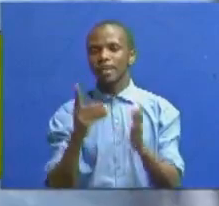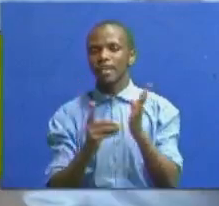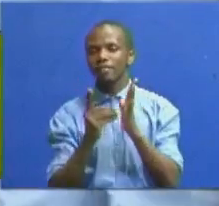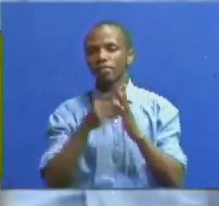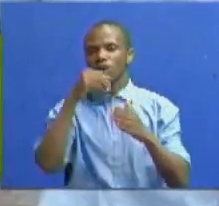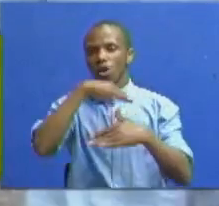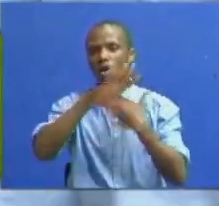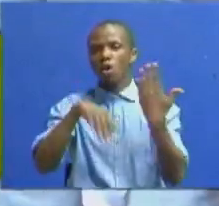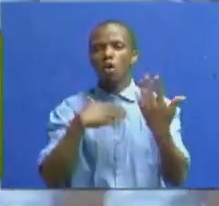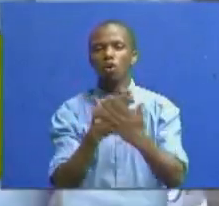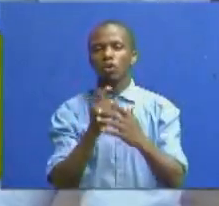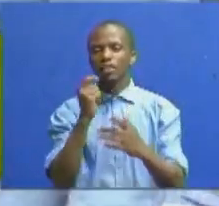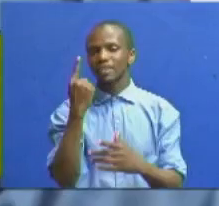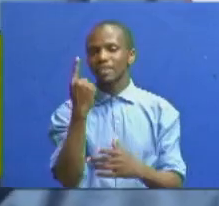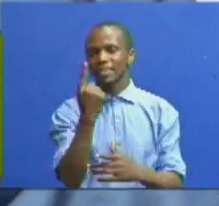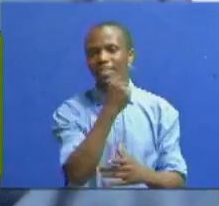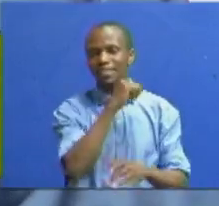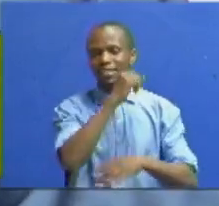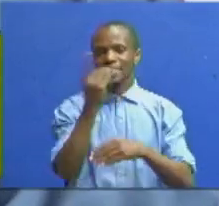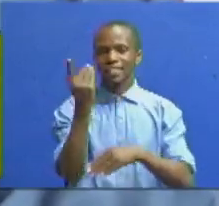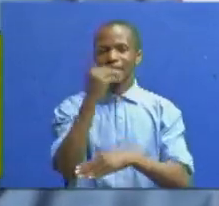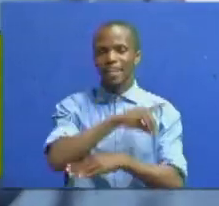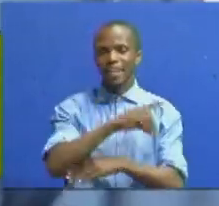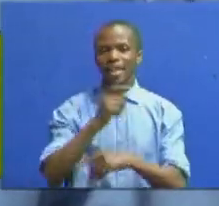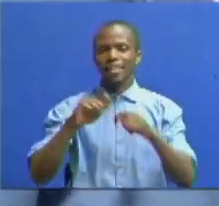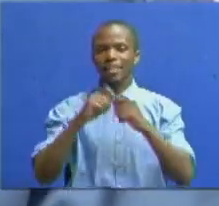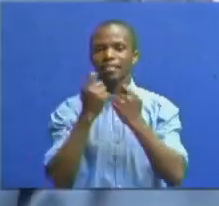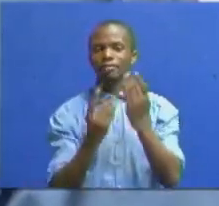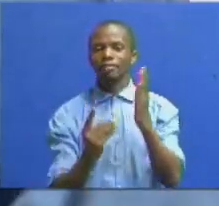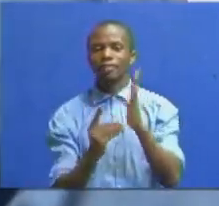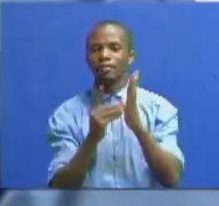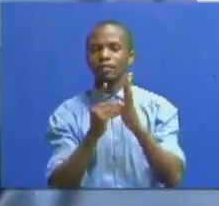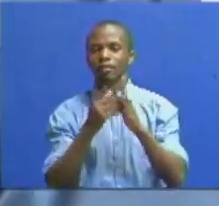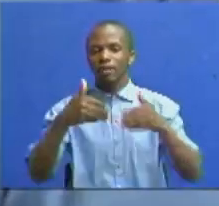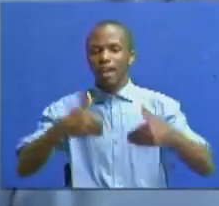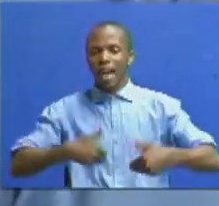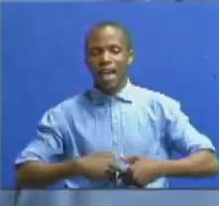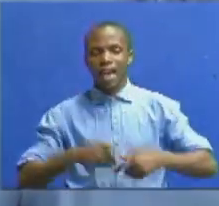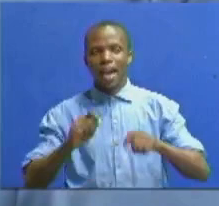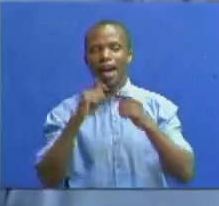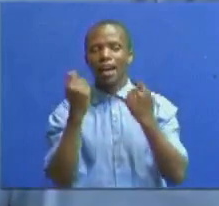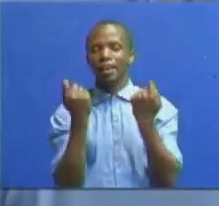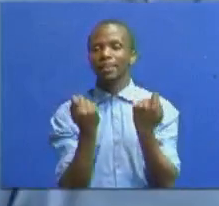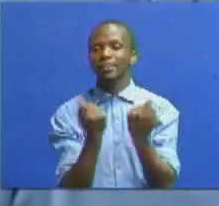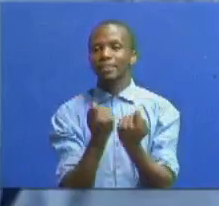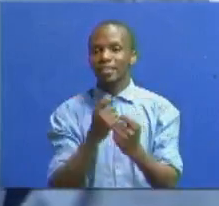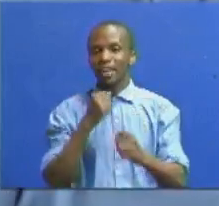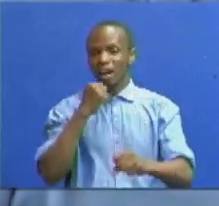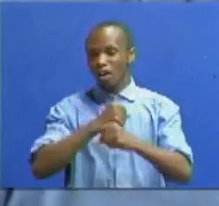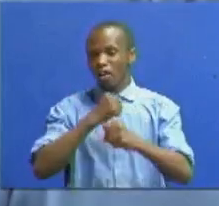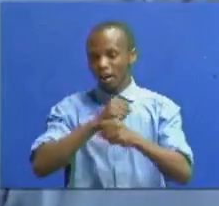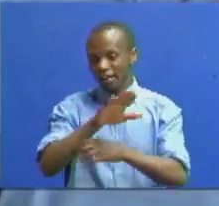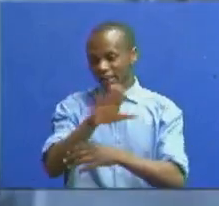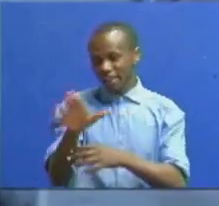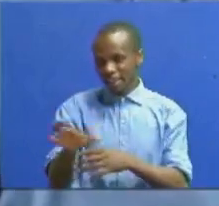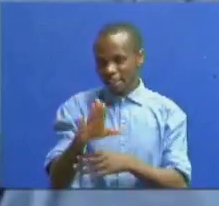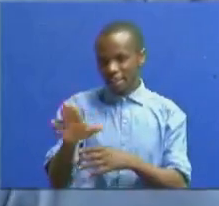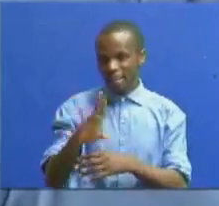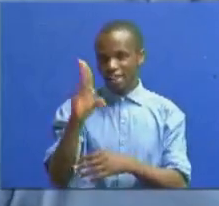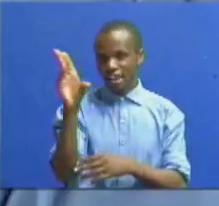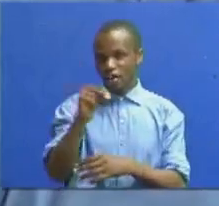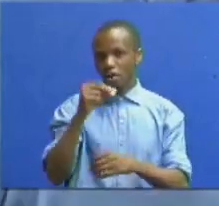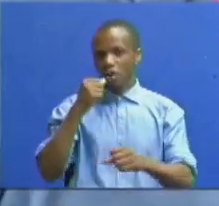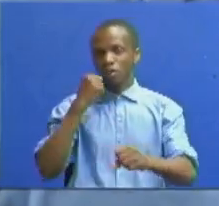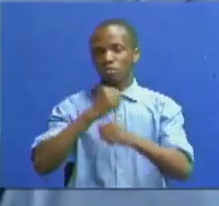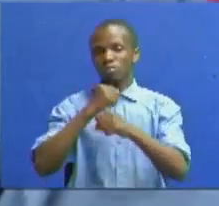all every day, every time. The team is growing. This is a young team. When you don't work on an area, but you work on